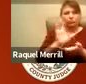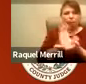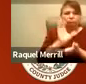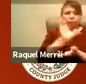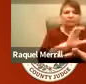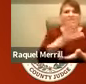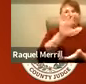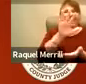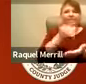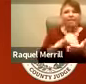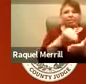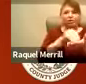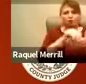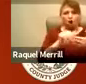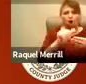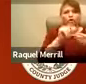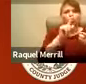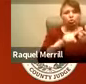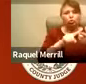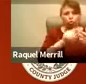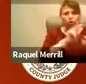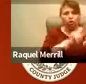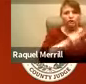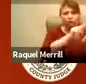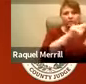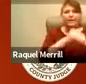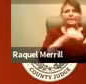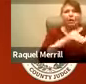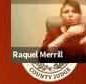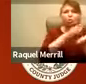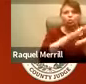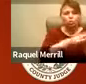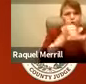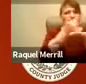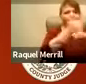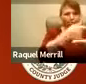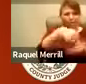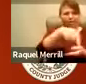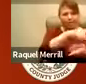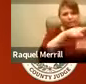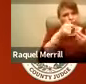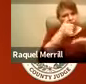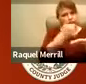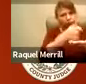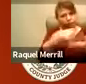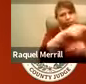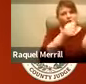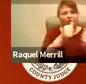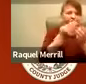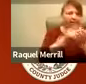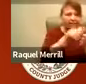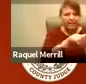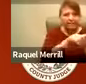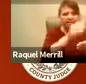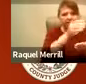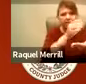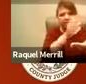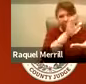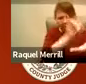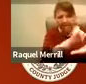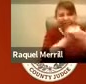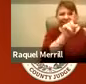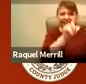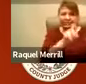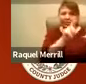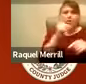million to the University Medical School to help them and assist them with financing some of these tests. We thought that was